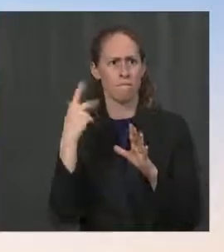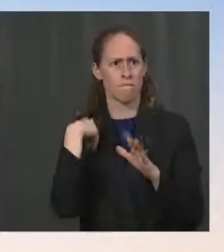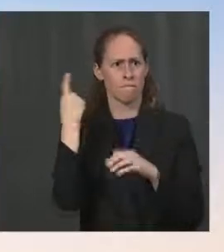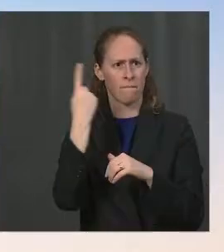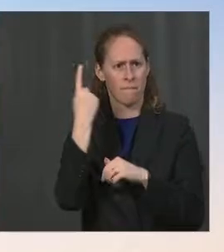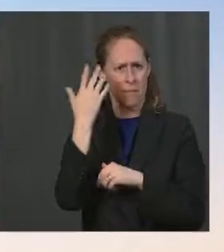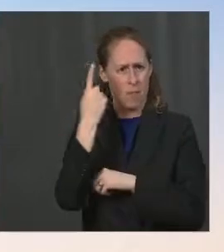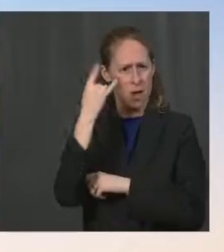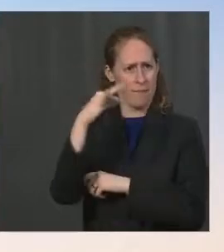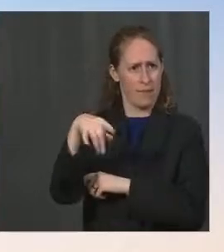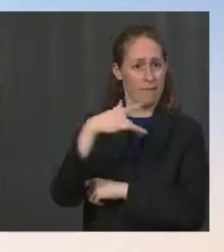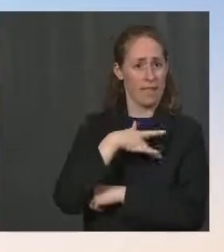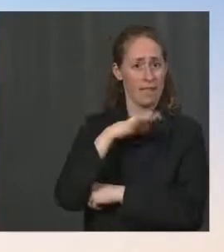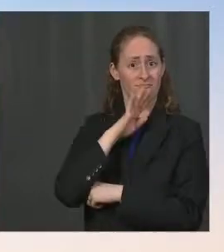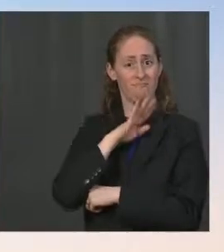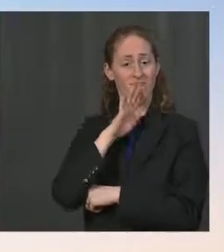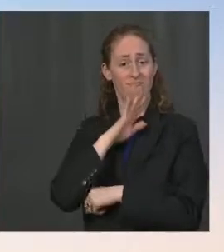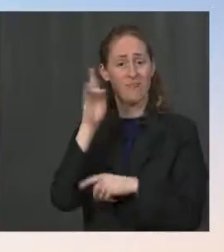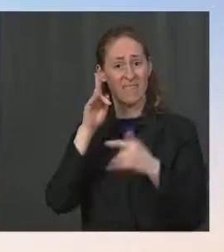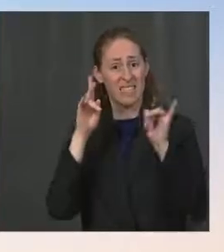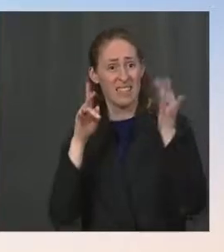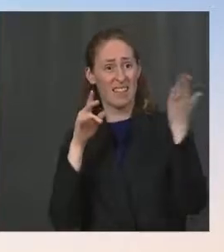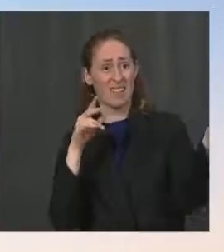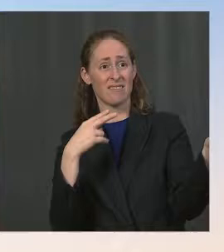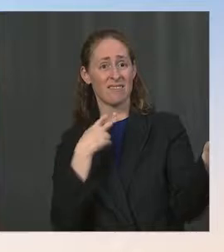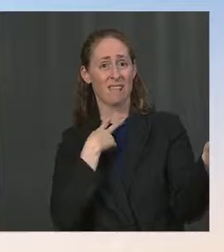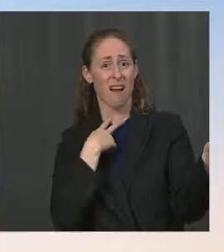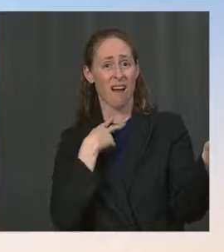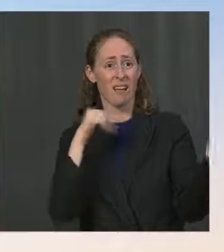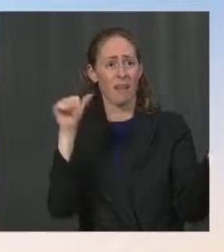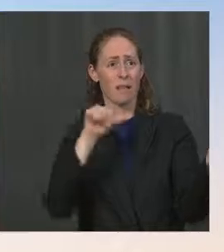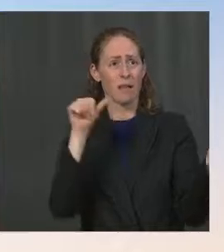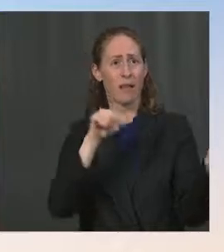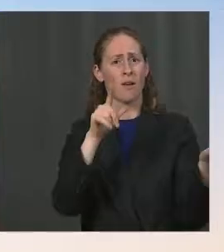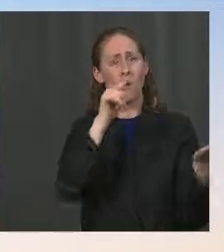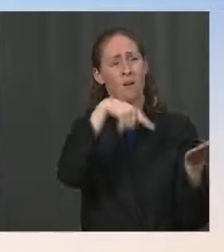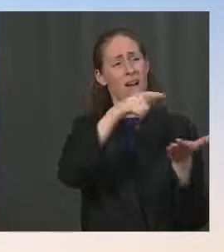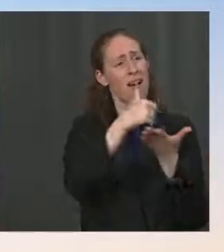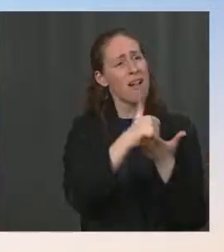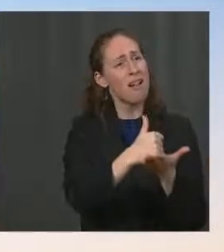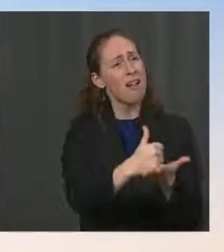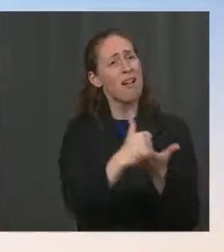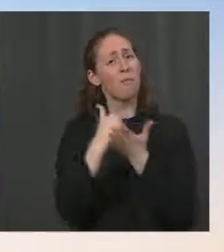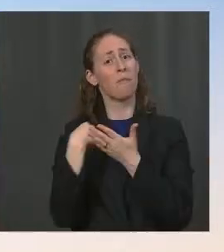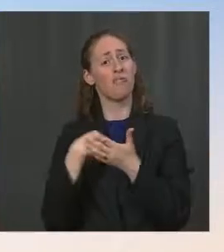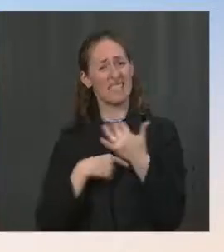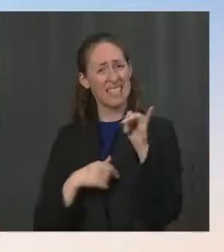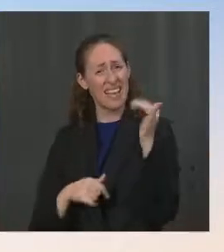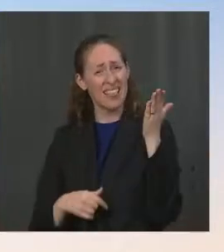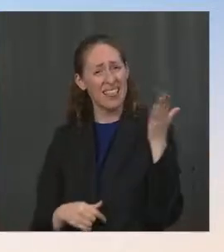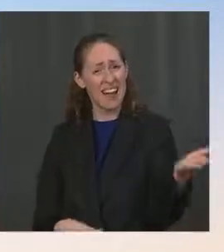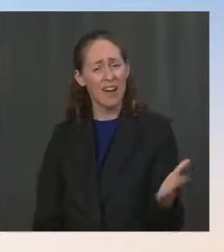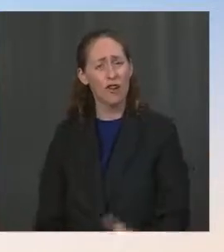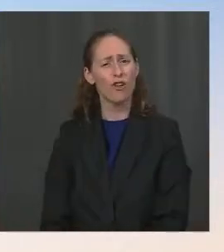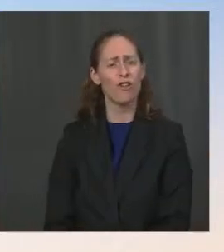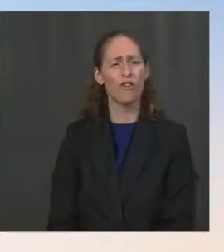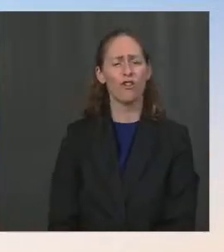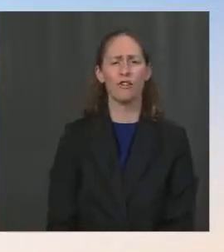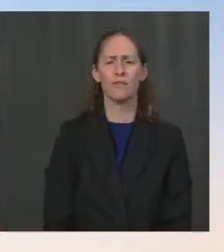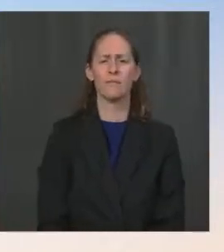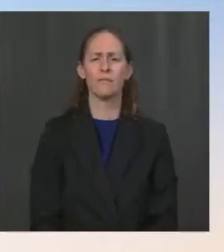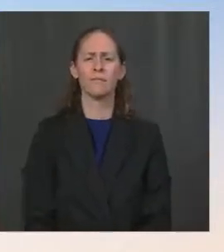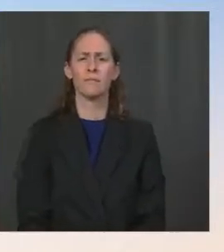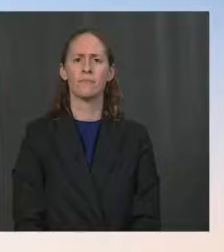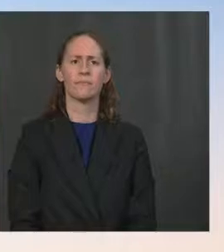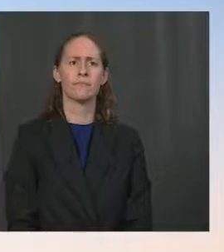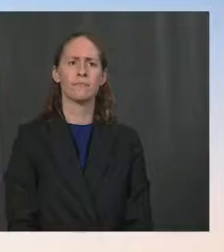who helped American personnel on the ground if a majority were not able to get out of the country? Well, first I would say that of the